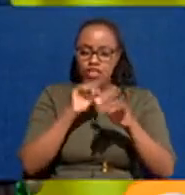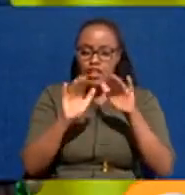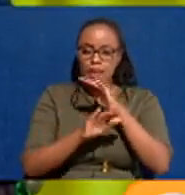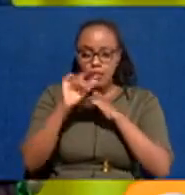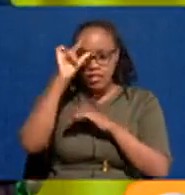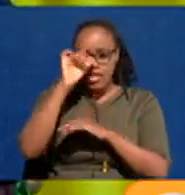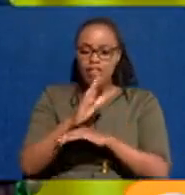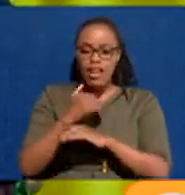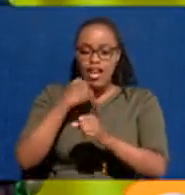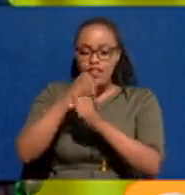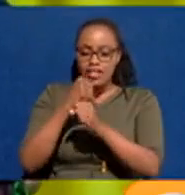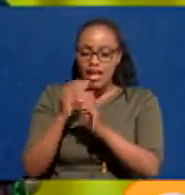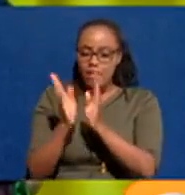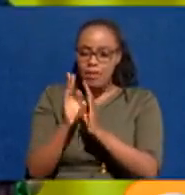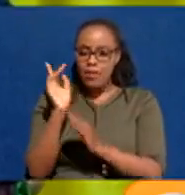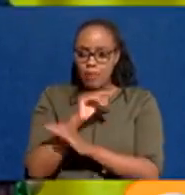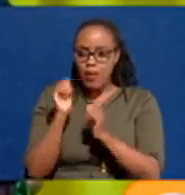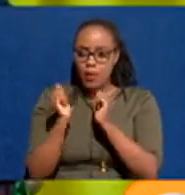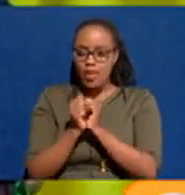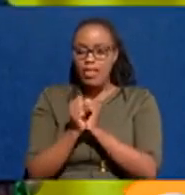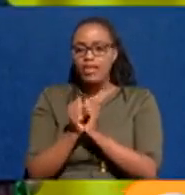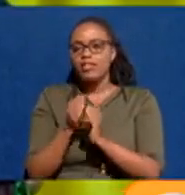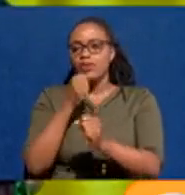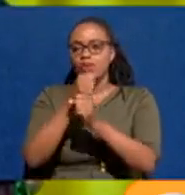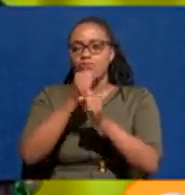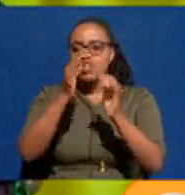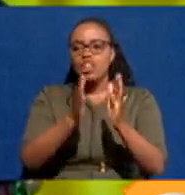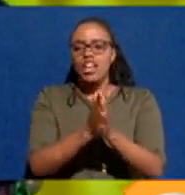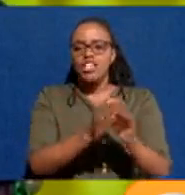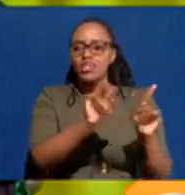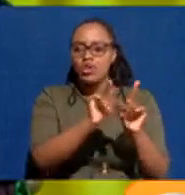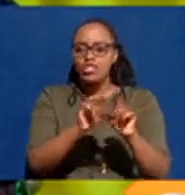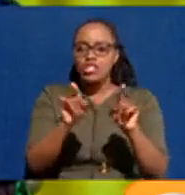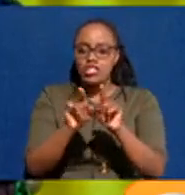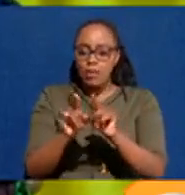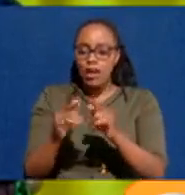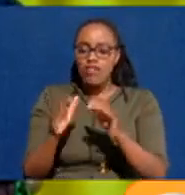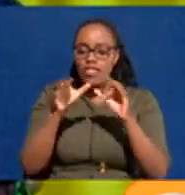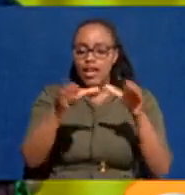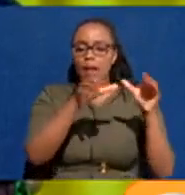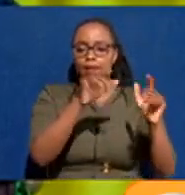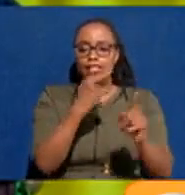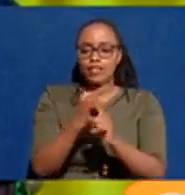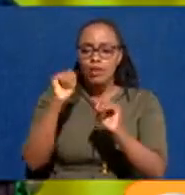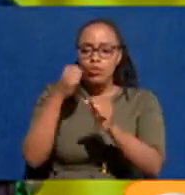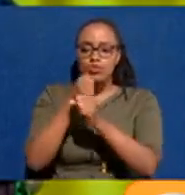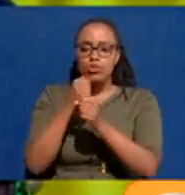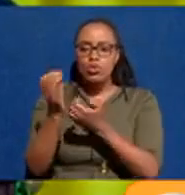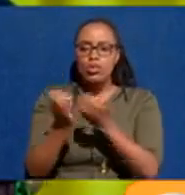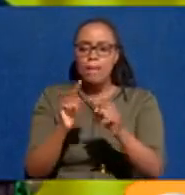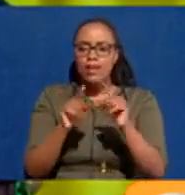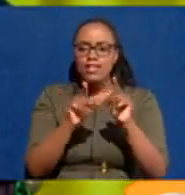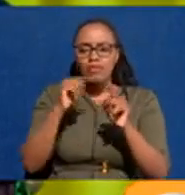chaired meetings with, I think, PERAC and different entities to say, you can do business, but